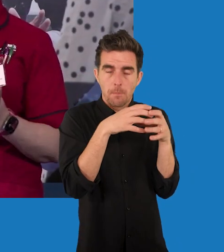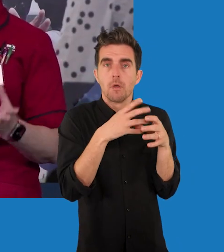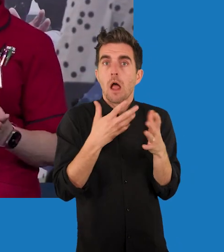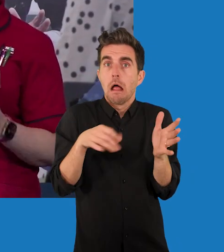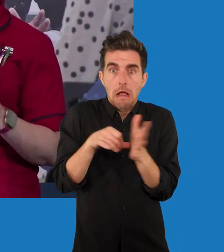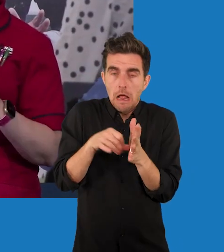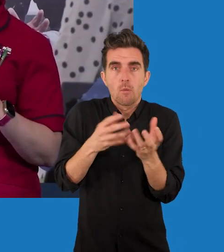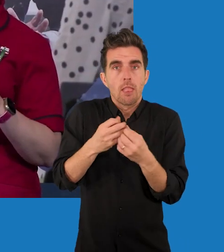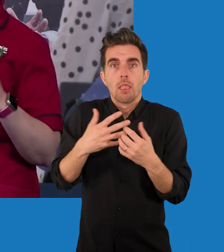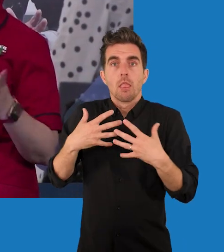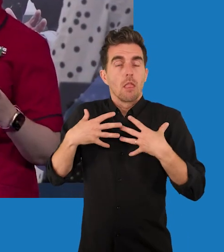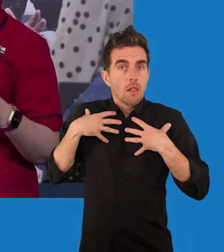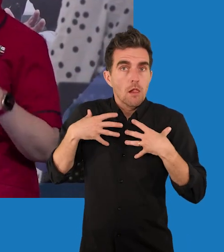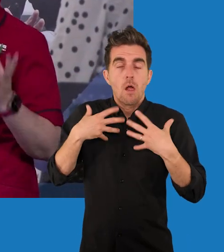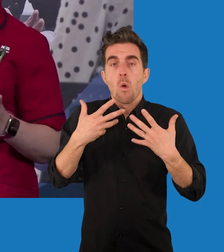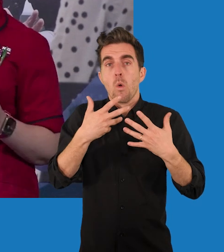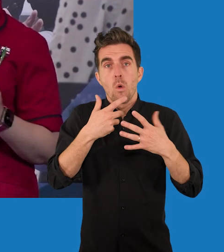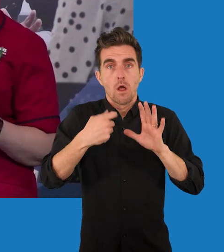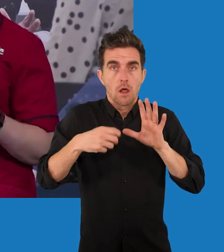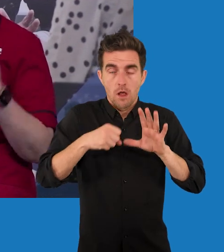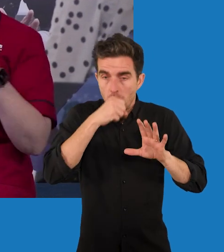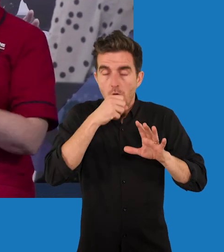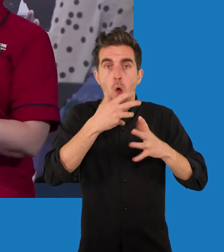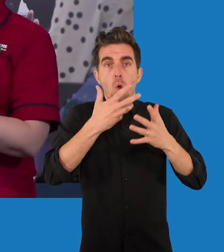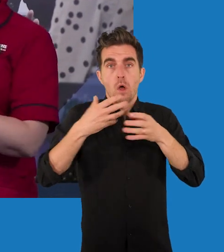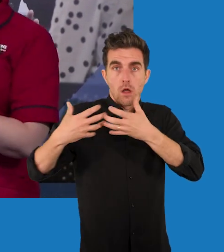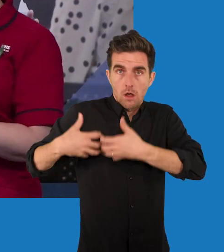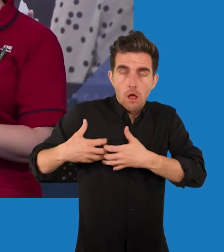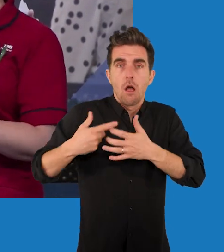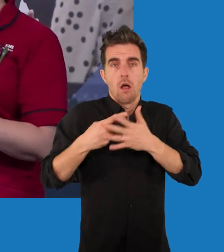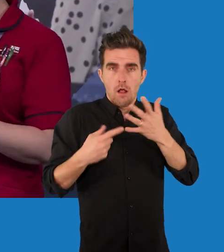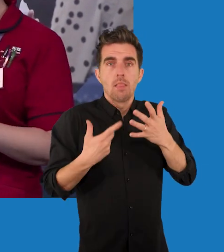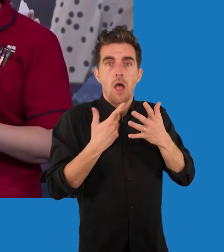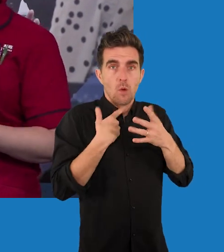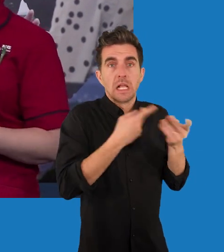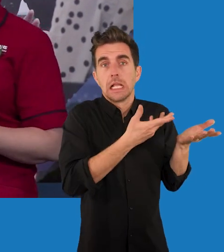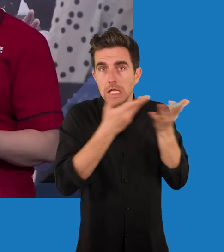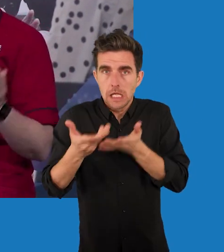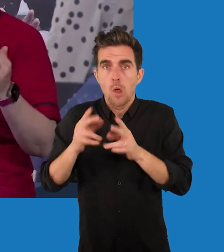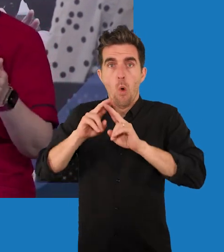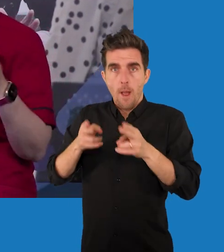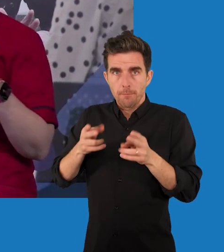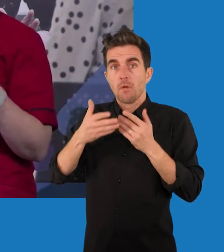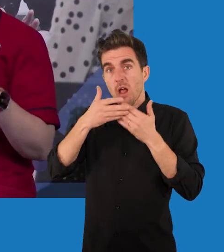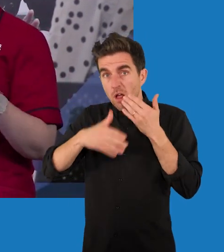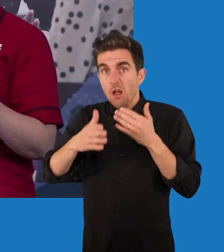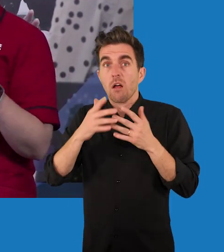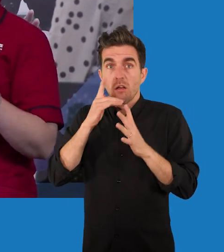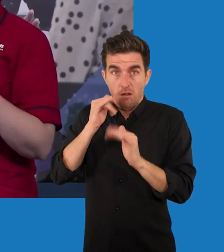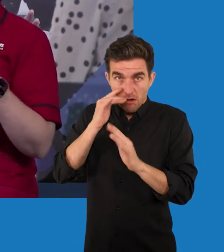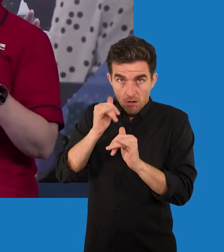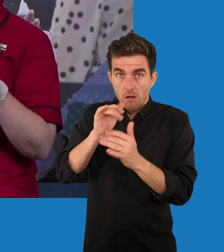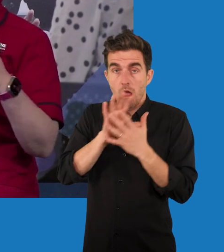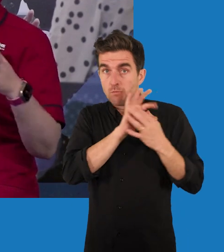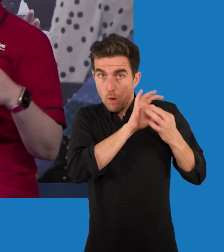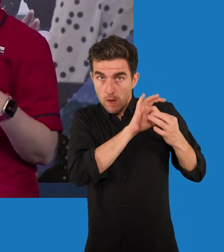would issue the monitoring kit in the hospital. We'll send them home with oxygen pre-set up at home. We'll then work with them